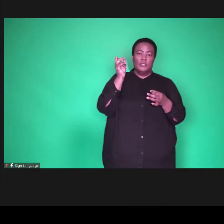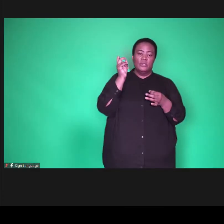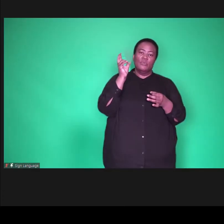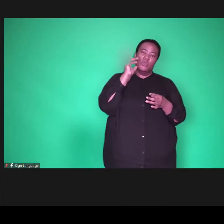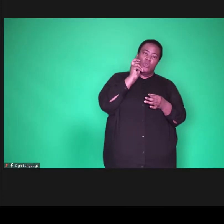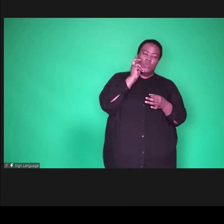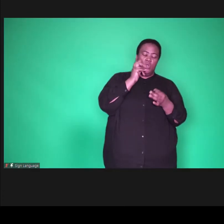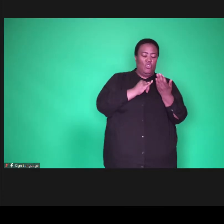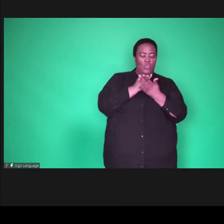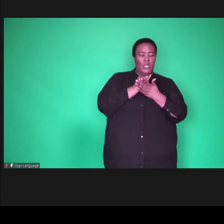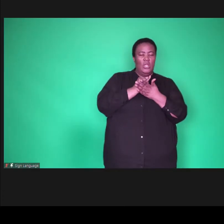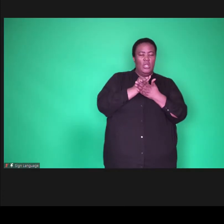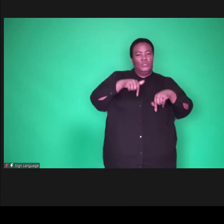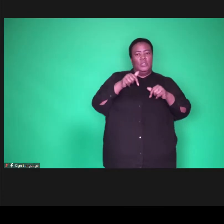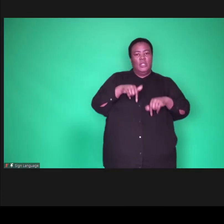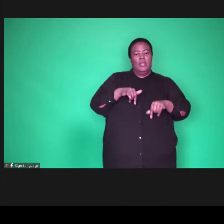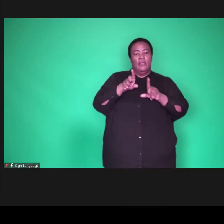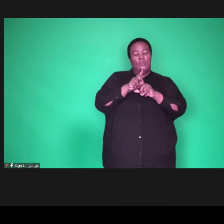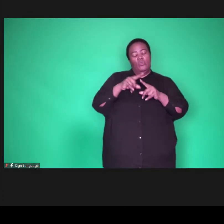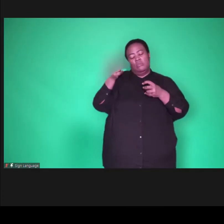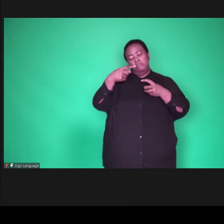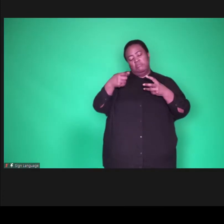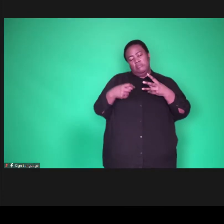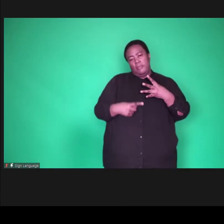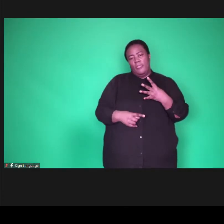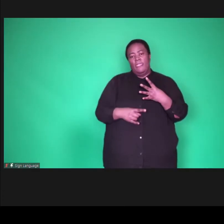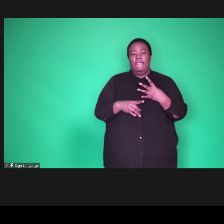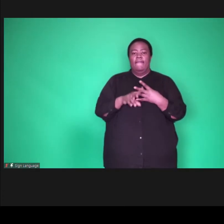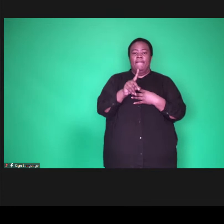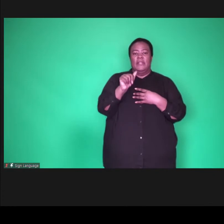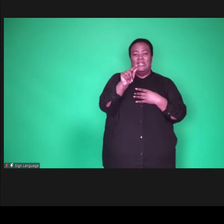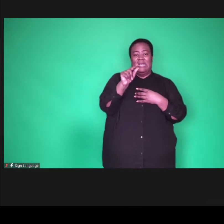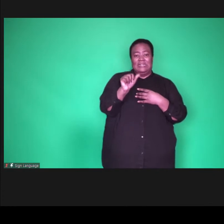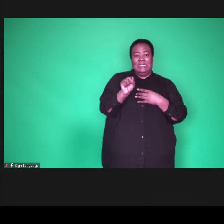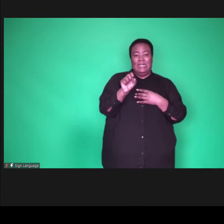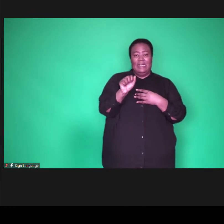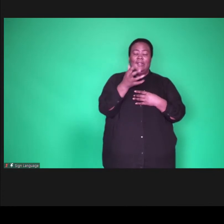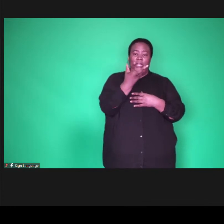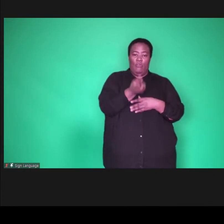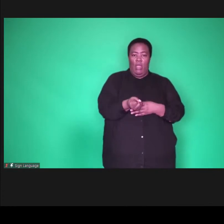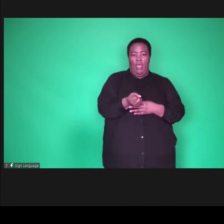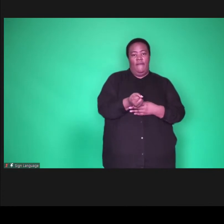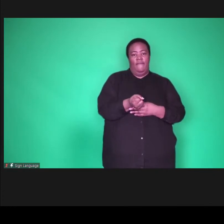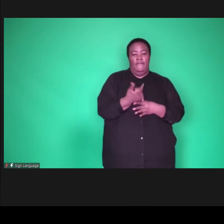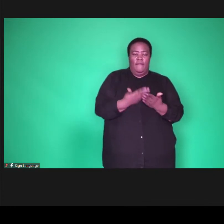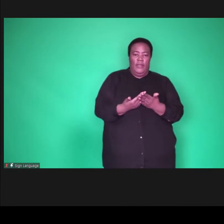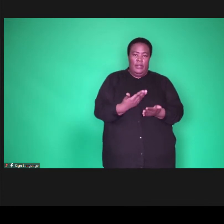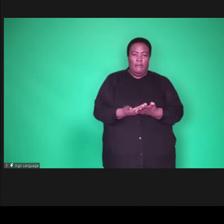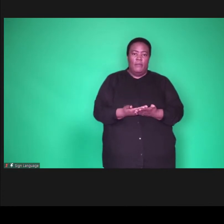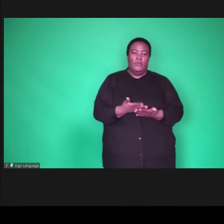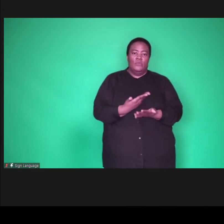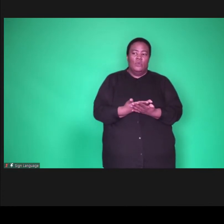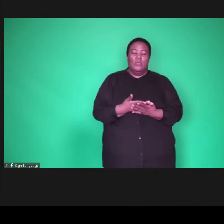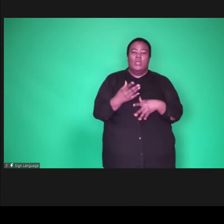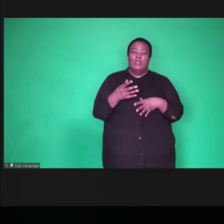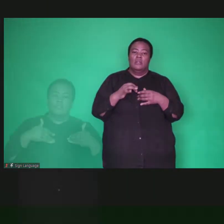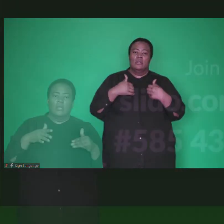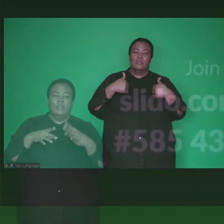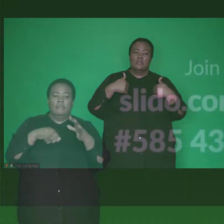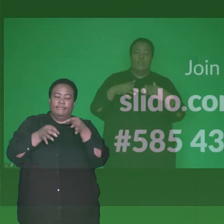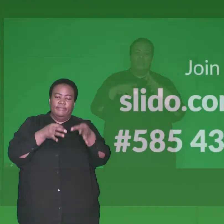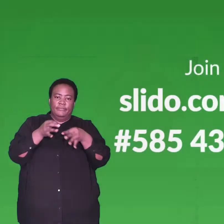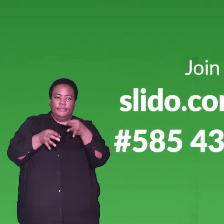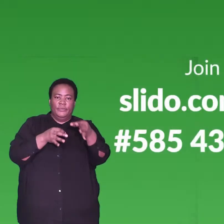today and really highlighted the rich data sets that we have available to us to begin to unpack some of these